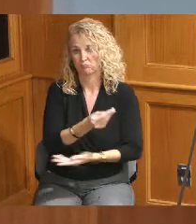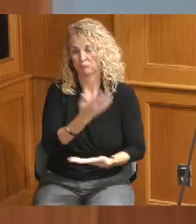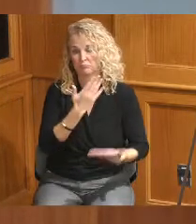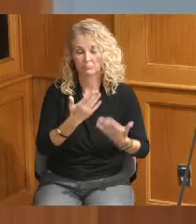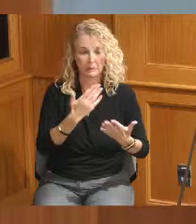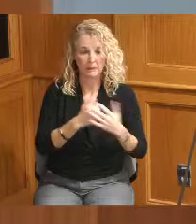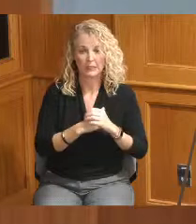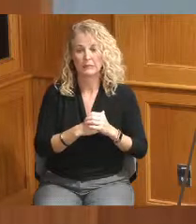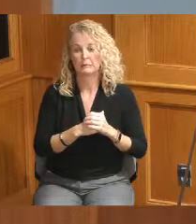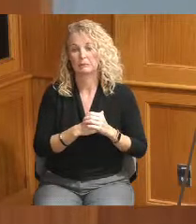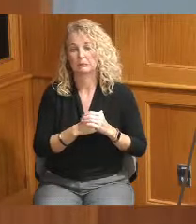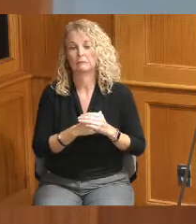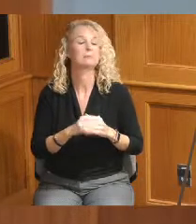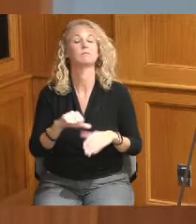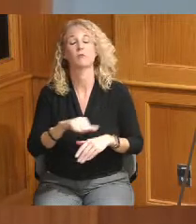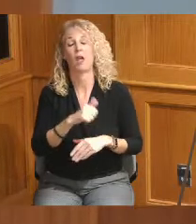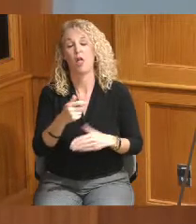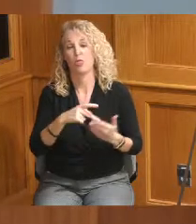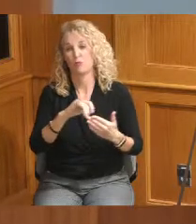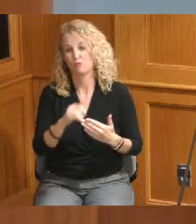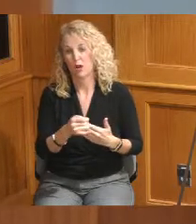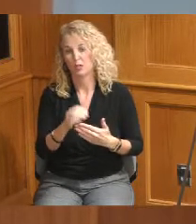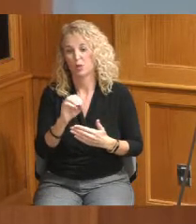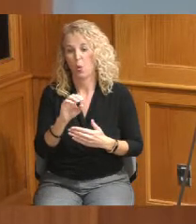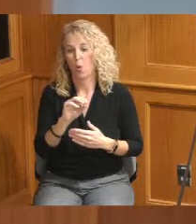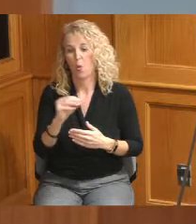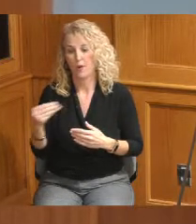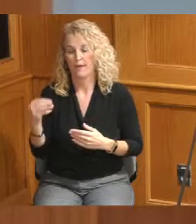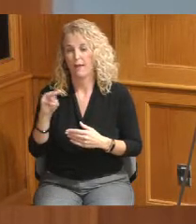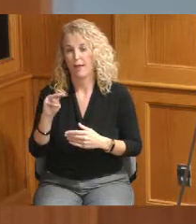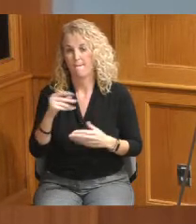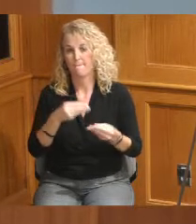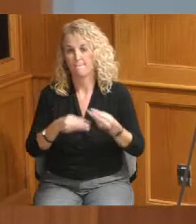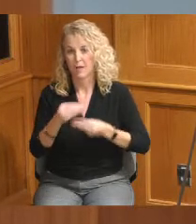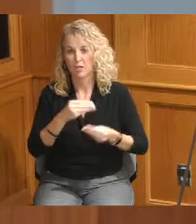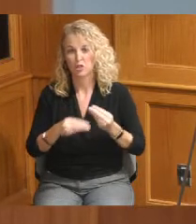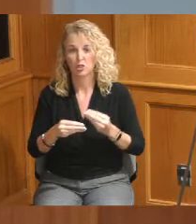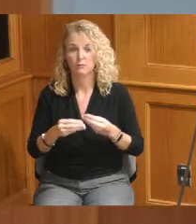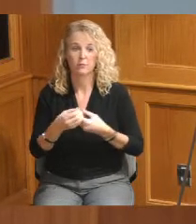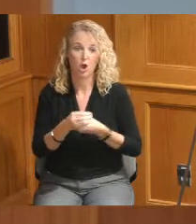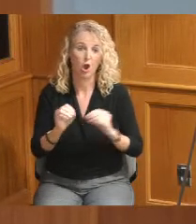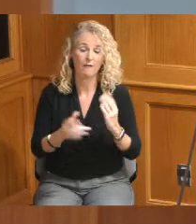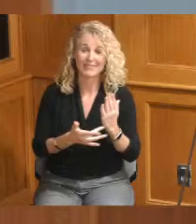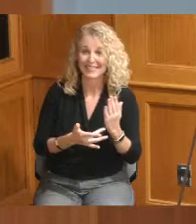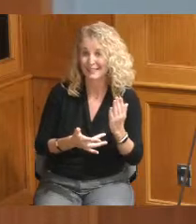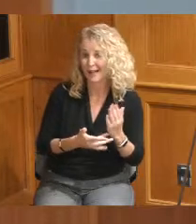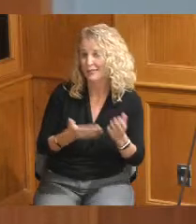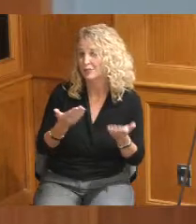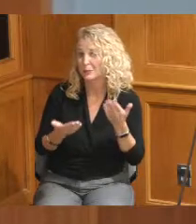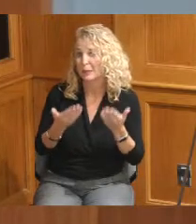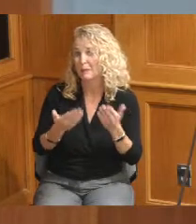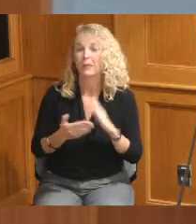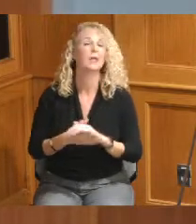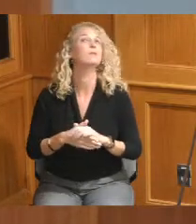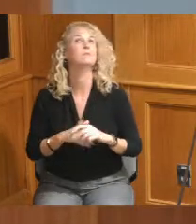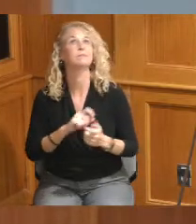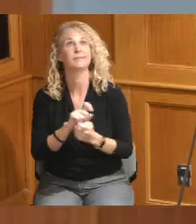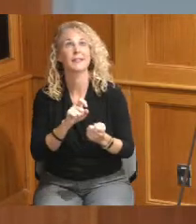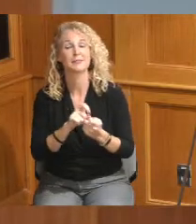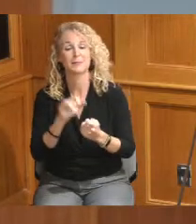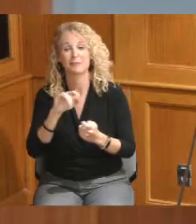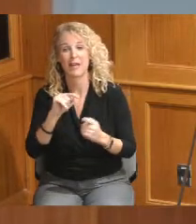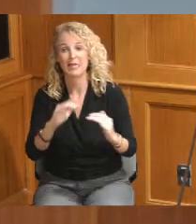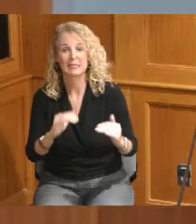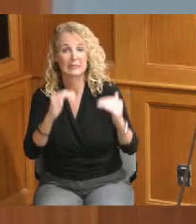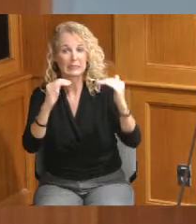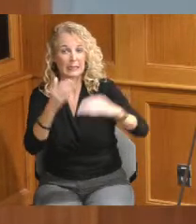at refunding some of the things in the O&M budget. The office and technology equipment allowance, for example, includes certain IT